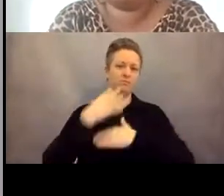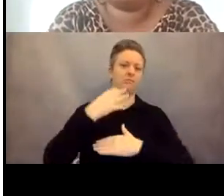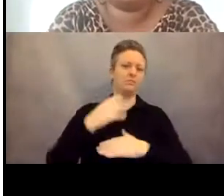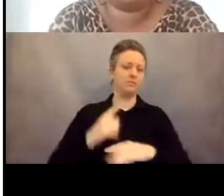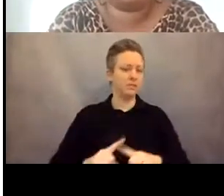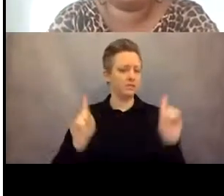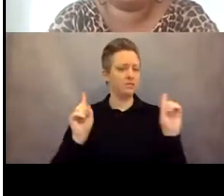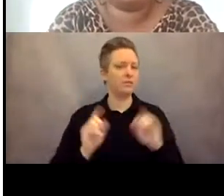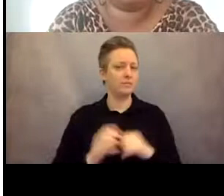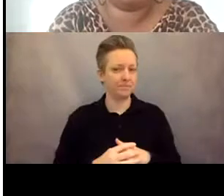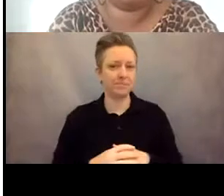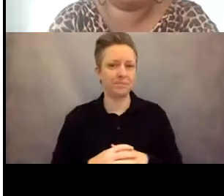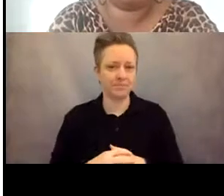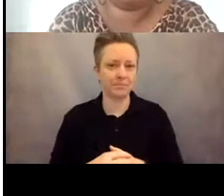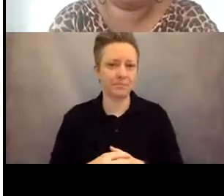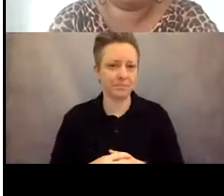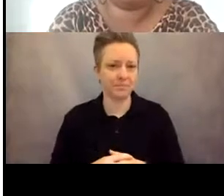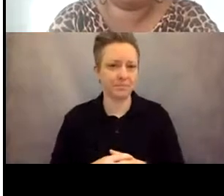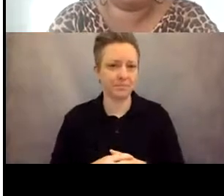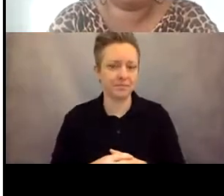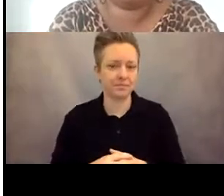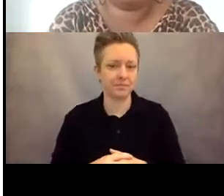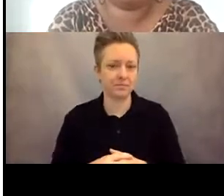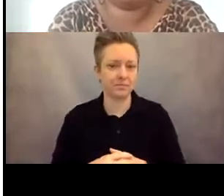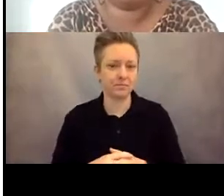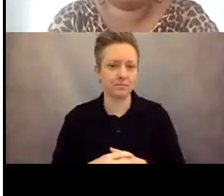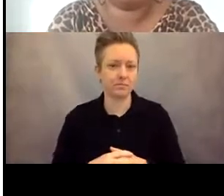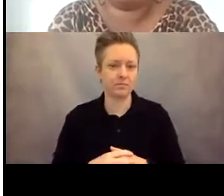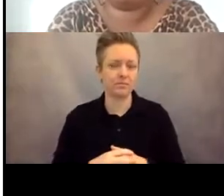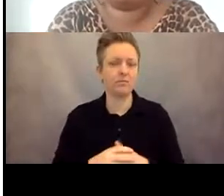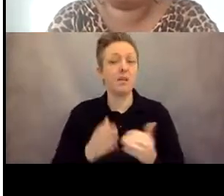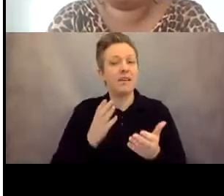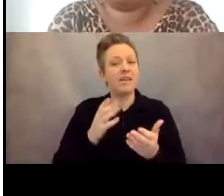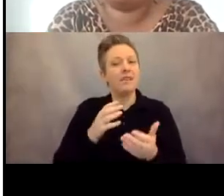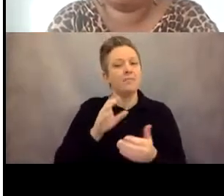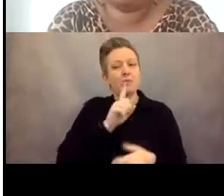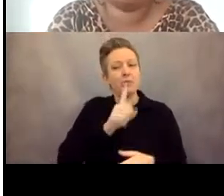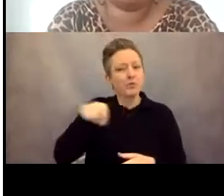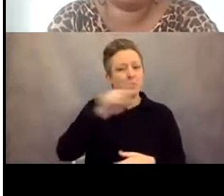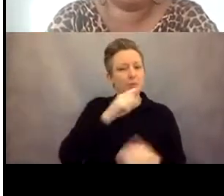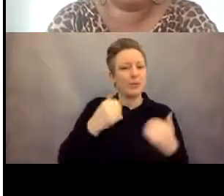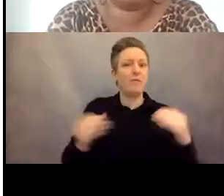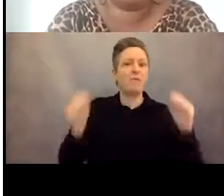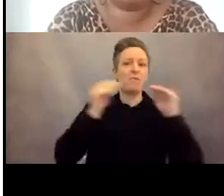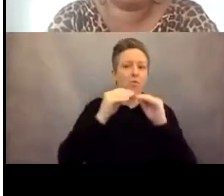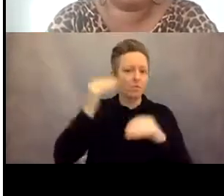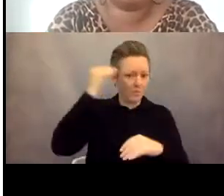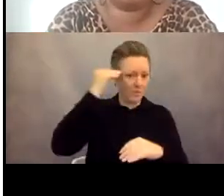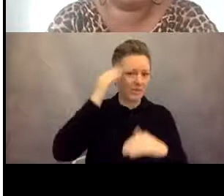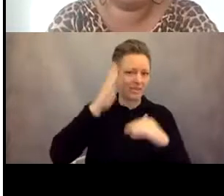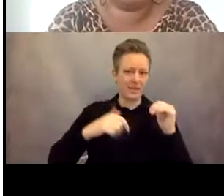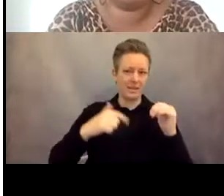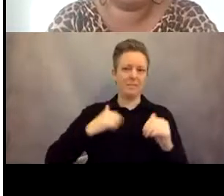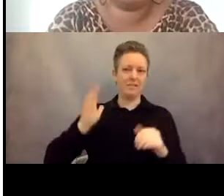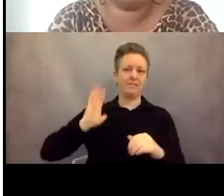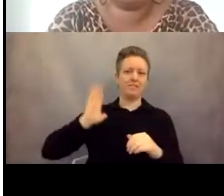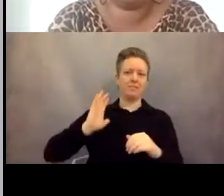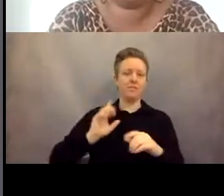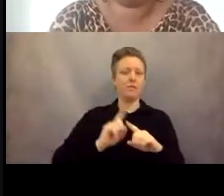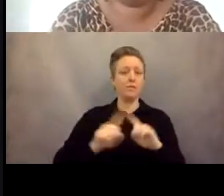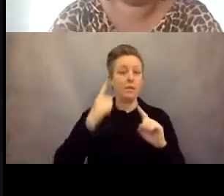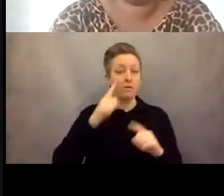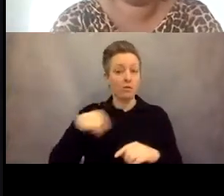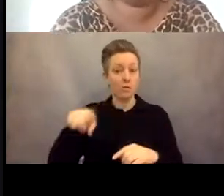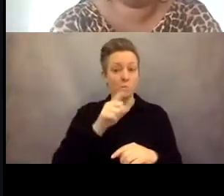I have no doubt that all of you have so much more insight and personal awareness than I did back in the day, and that for those of you who know what this